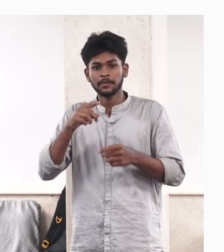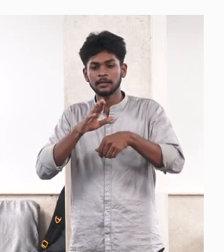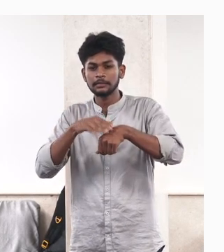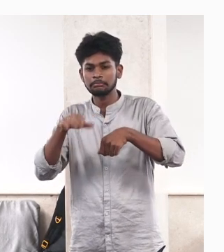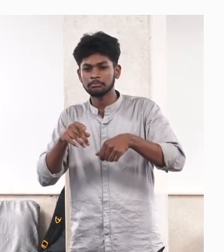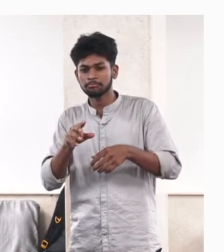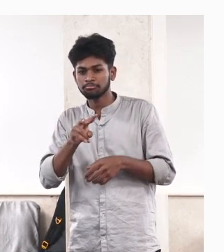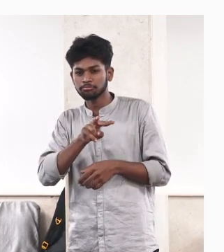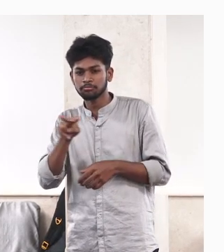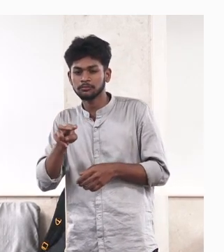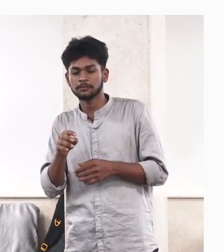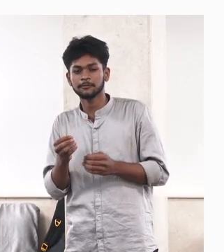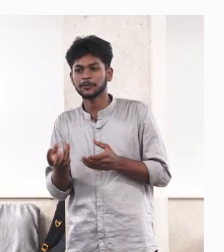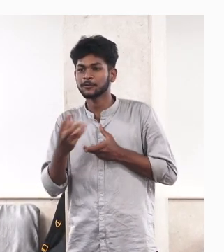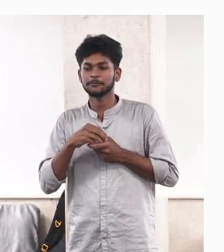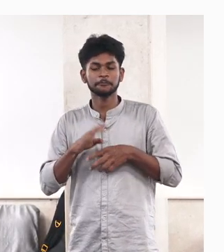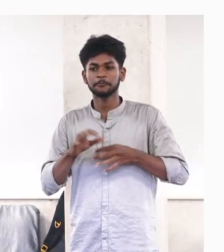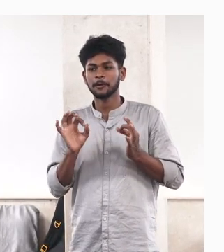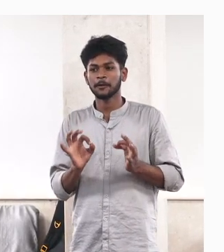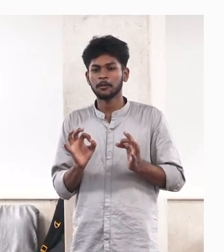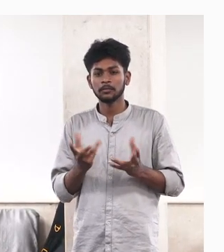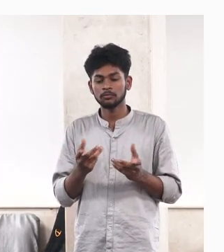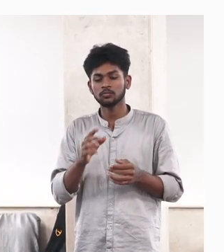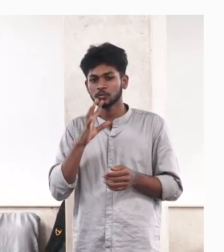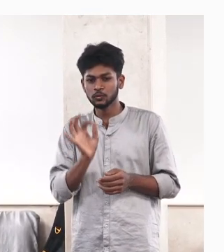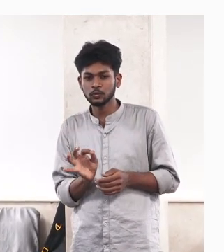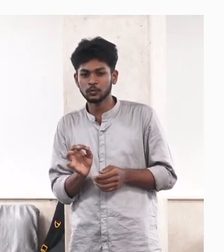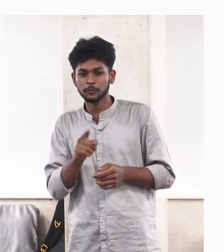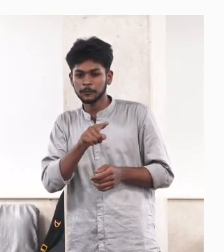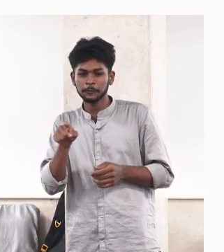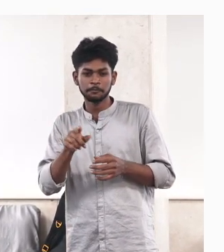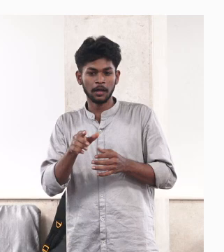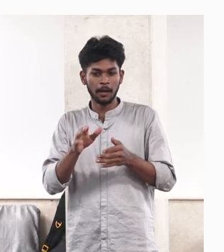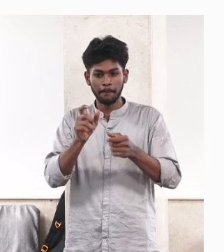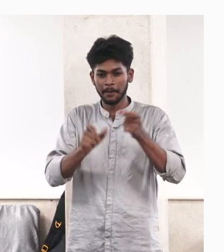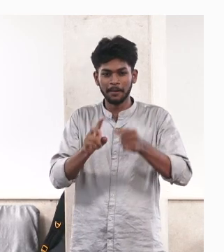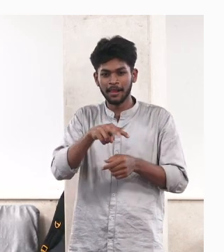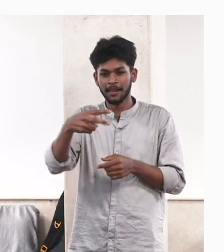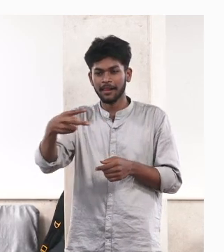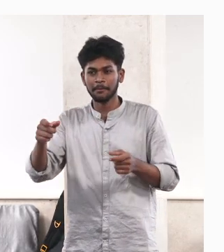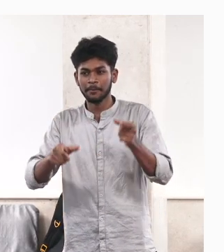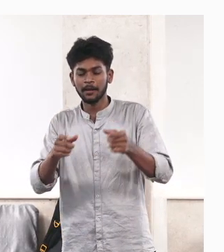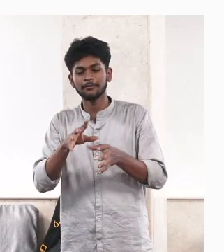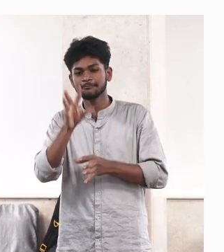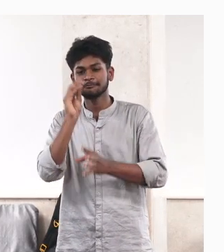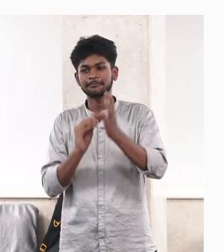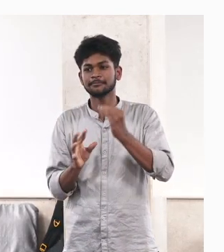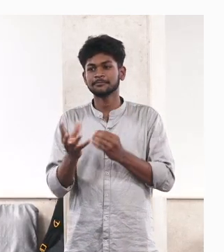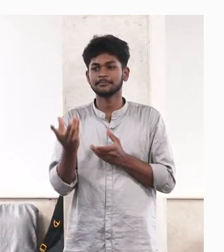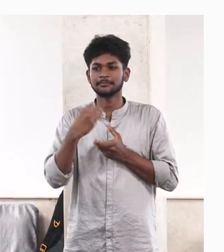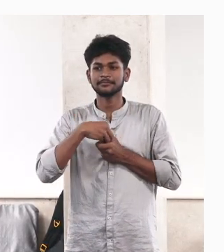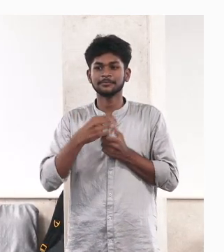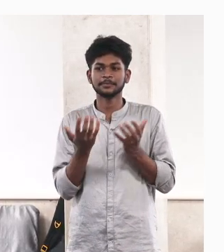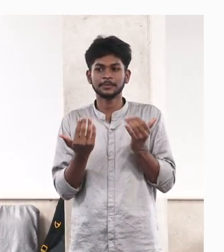experience can really learn something more from the others. For example, for me, what